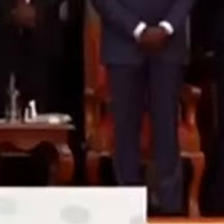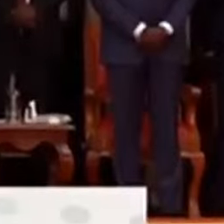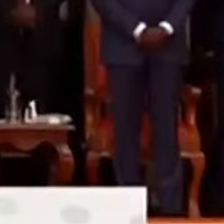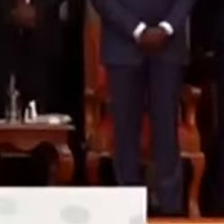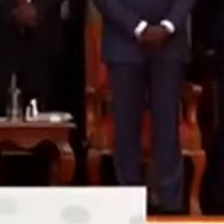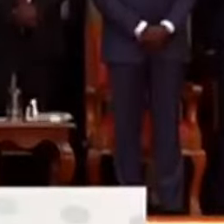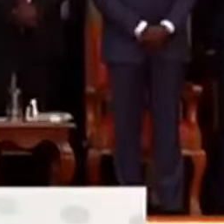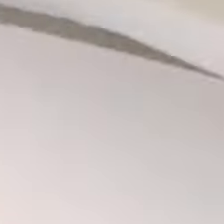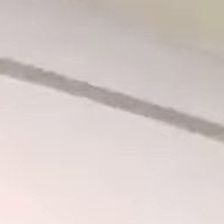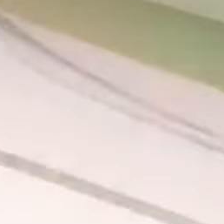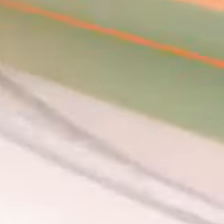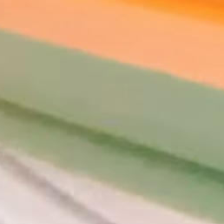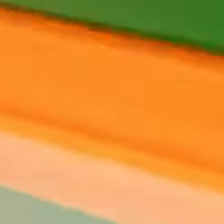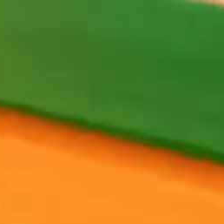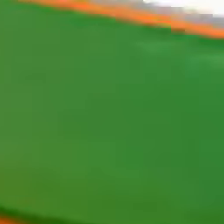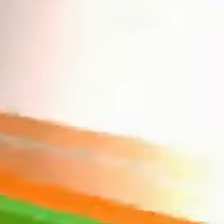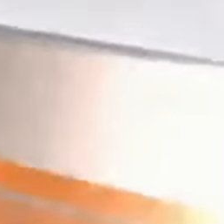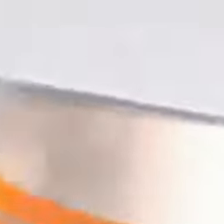Yep.